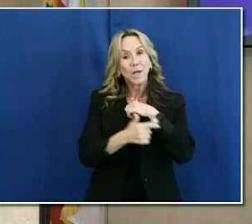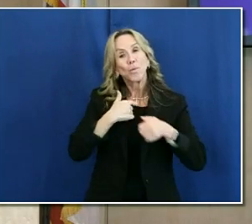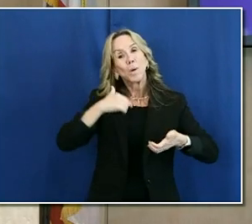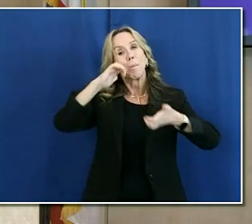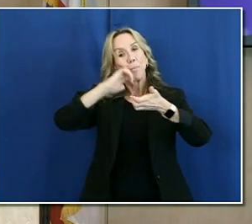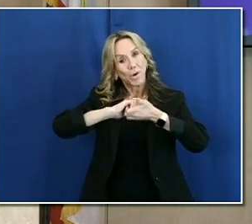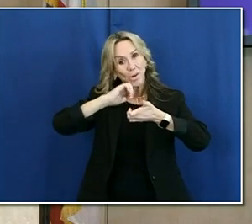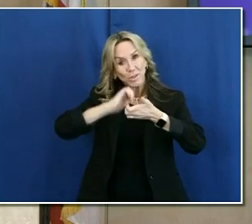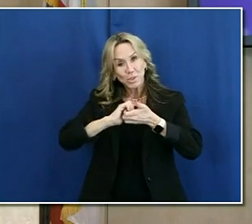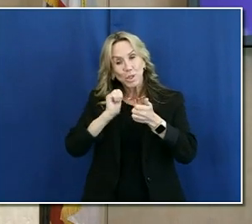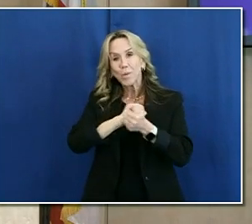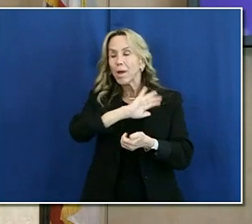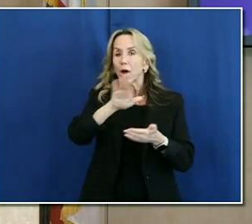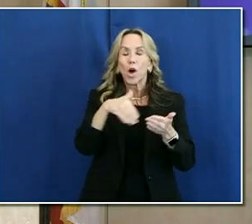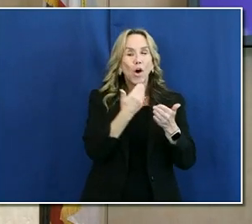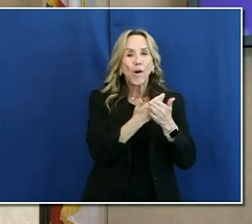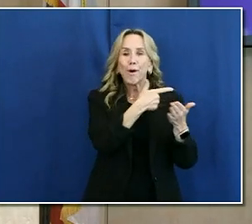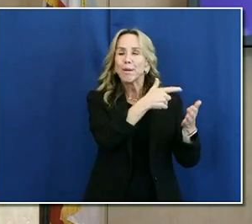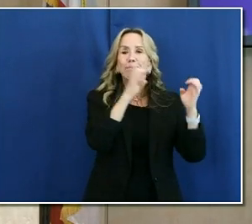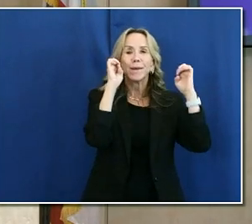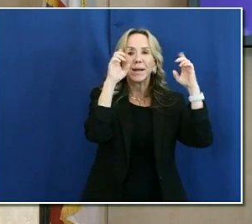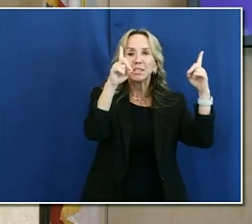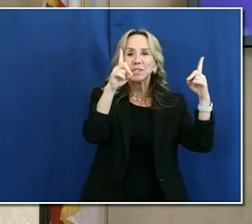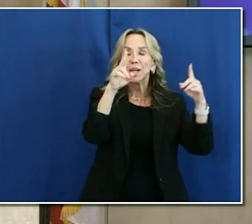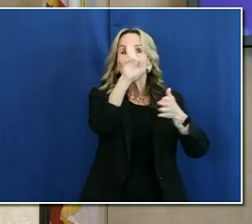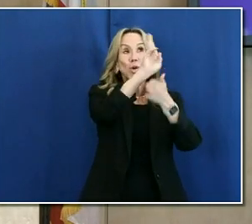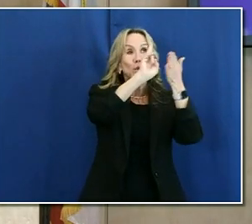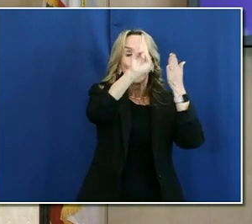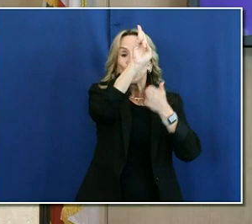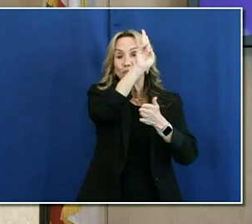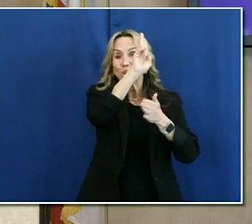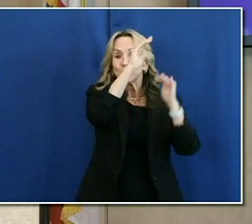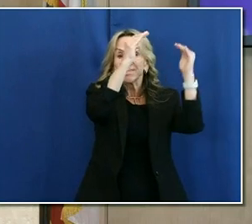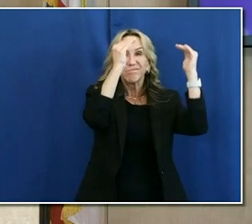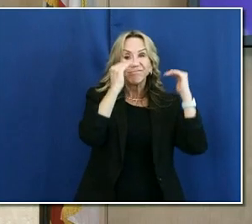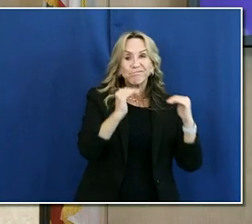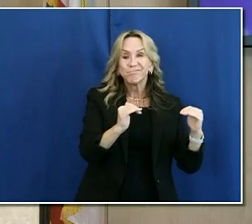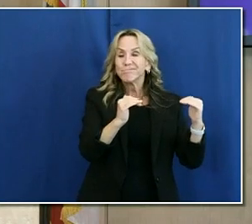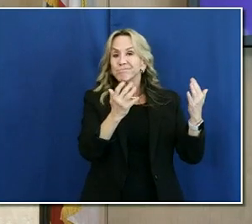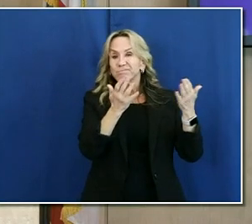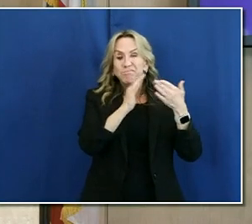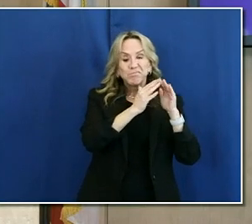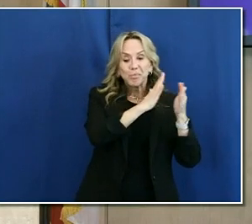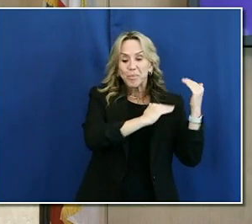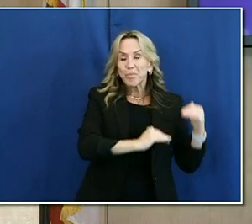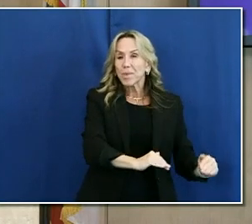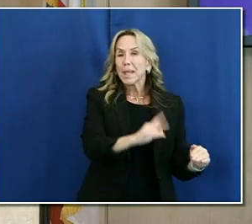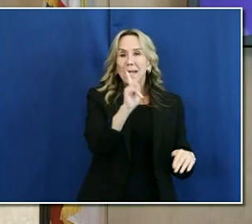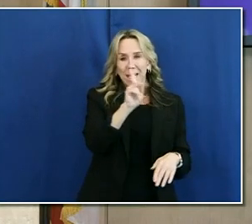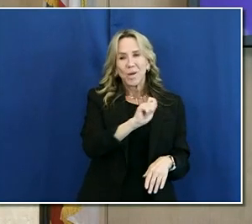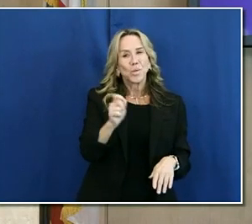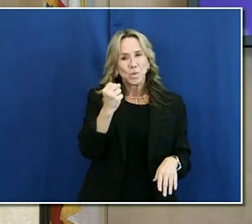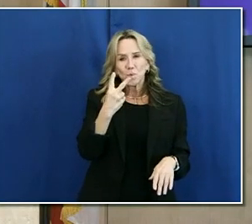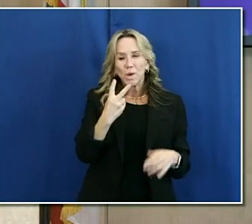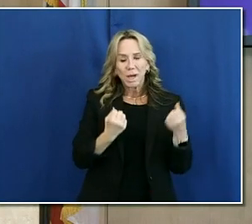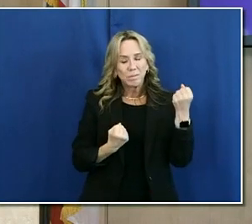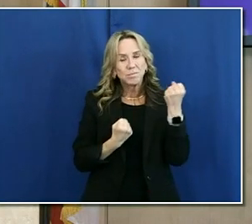our educational institutions, both our universities, higher education, along with K through 12, to support them in every way we can. We